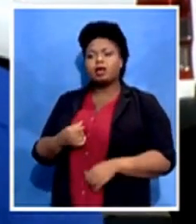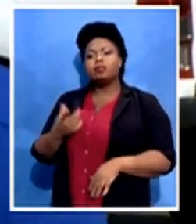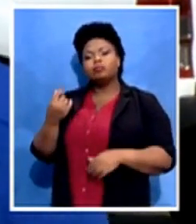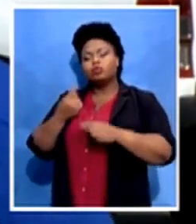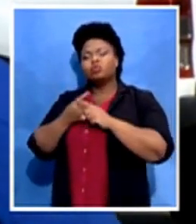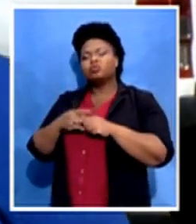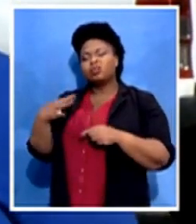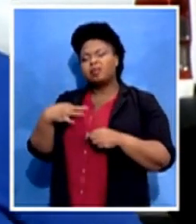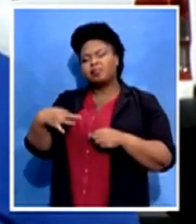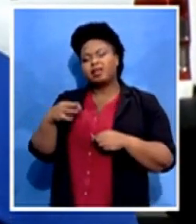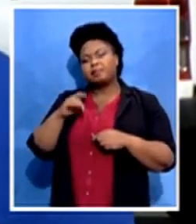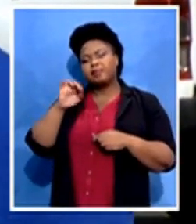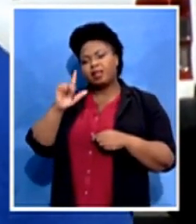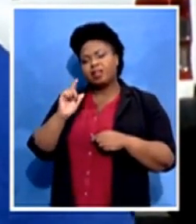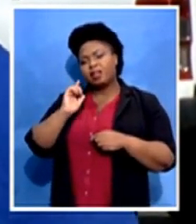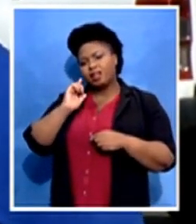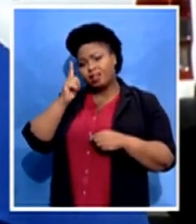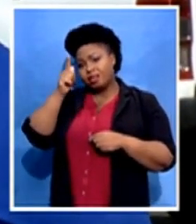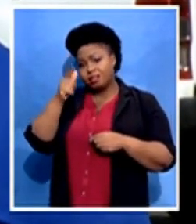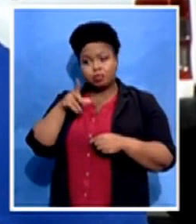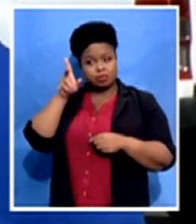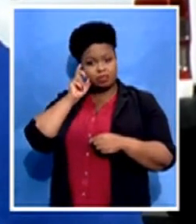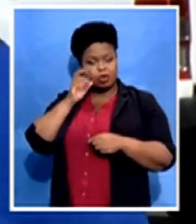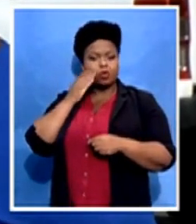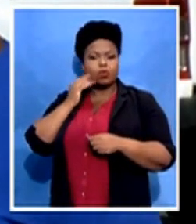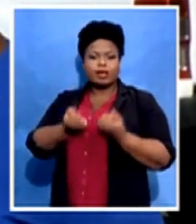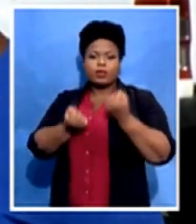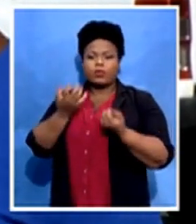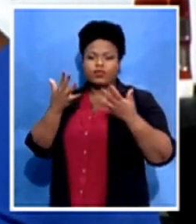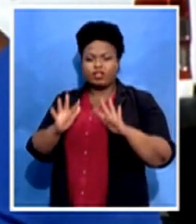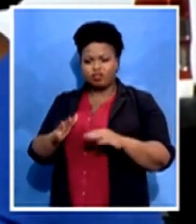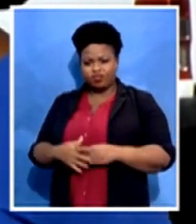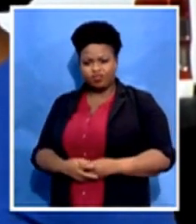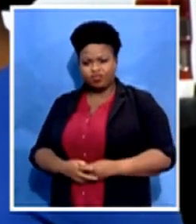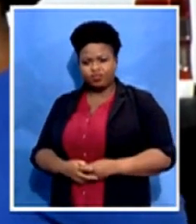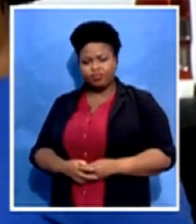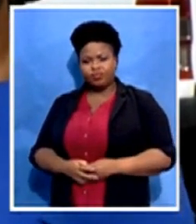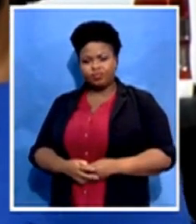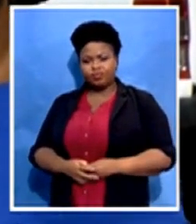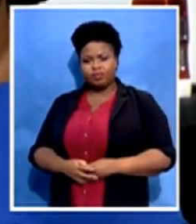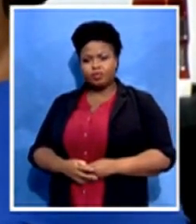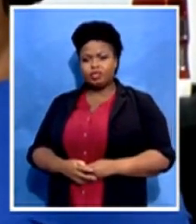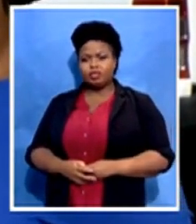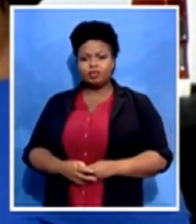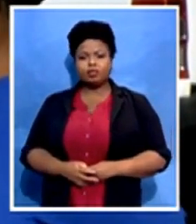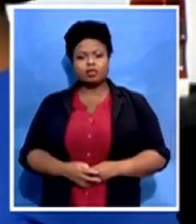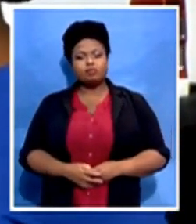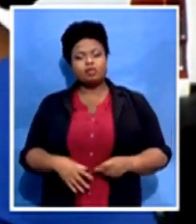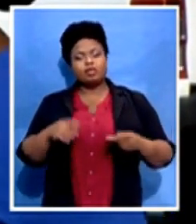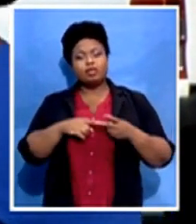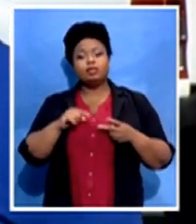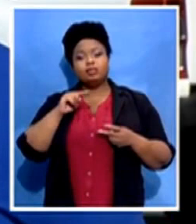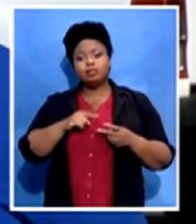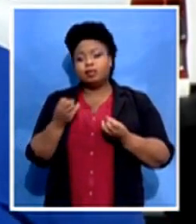we'll hear after we come from the court how the things have gone by. How many people are we talking about? We are talking about 15